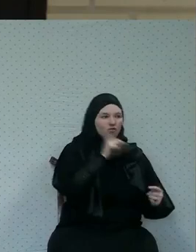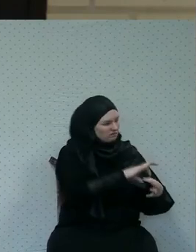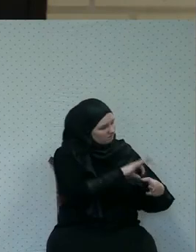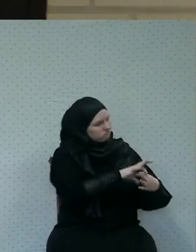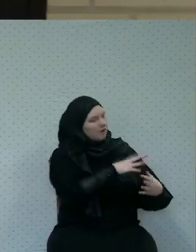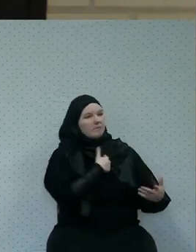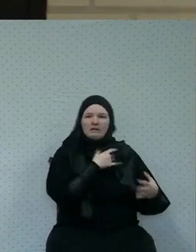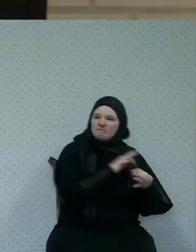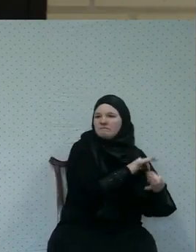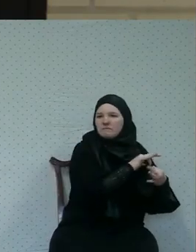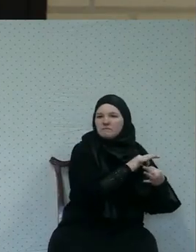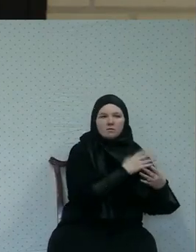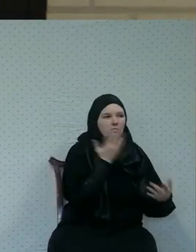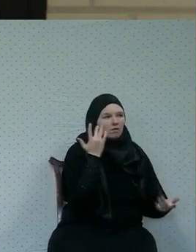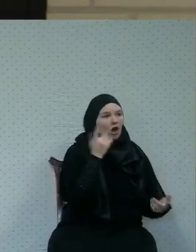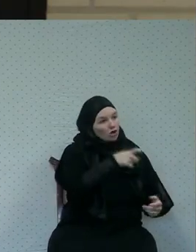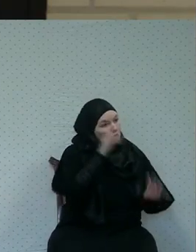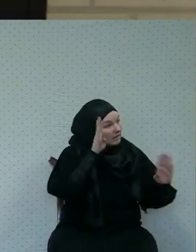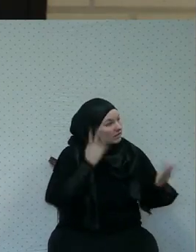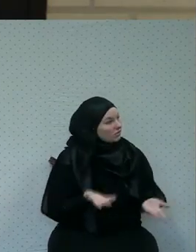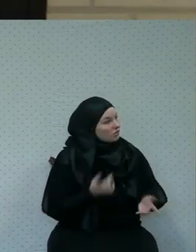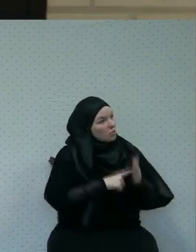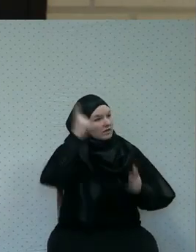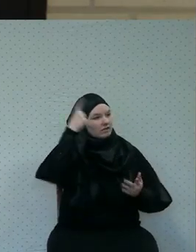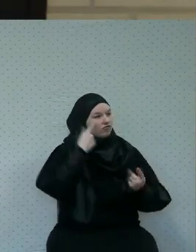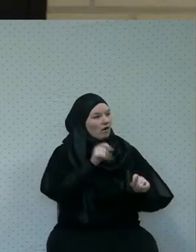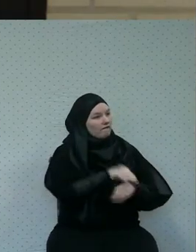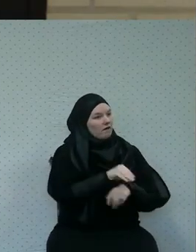you paying attention? Are you listening to what he's saying?